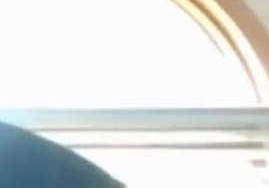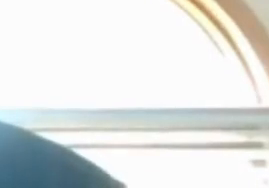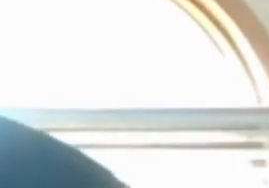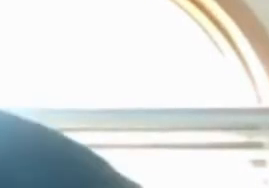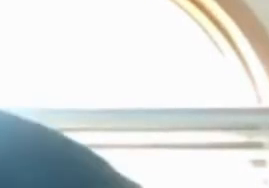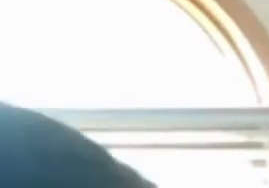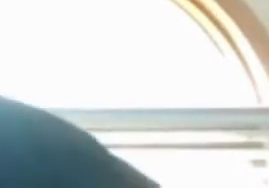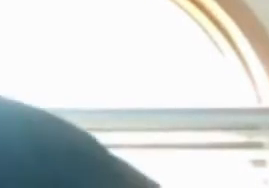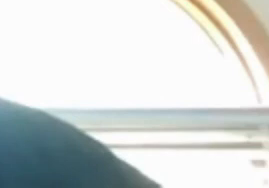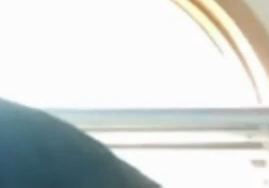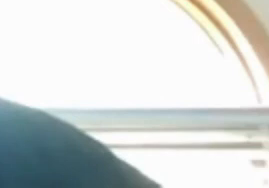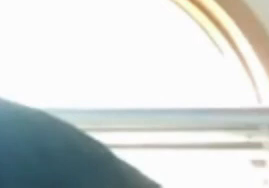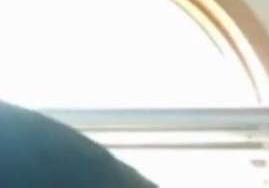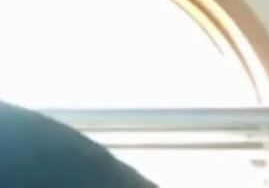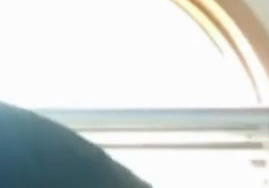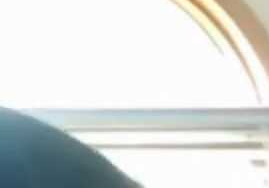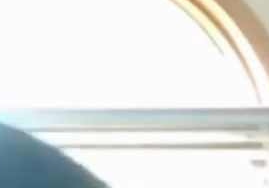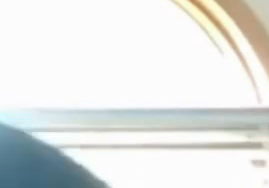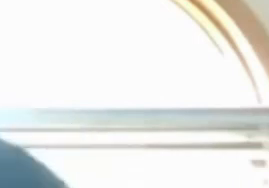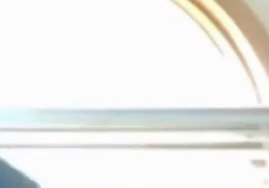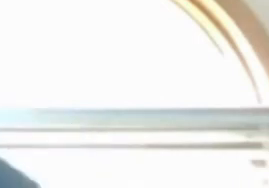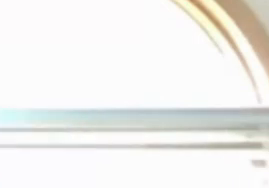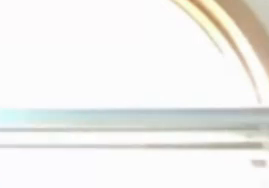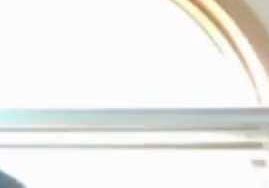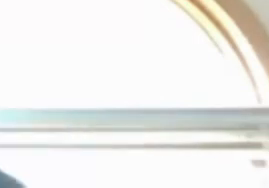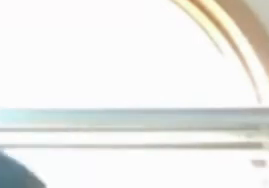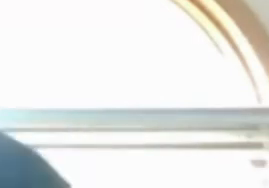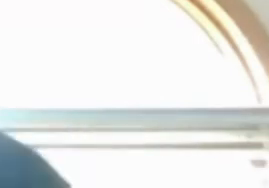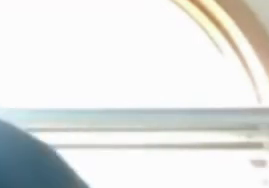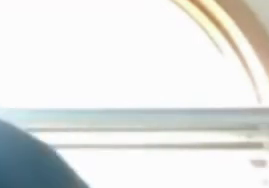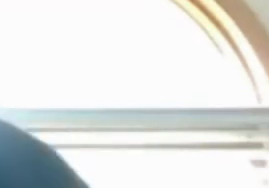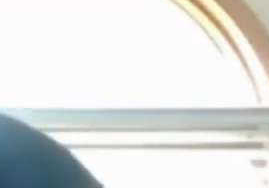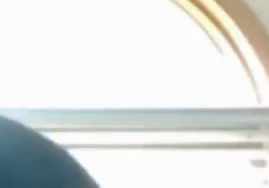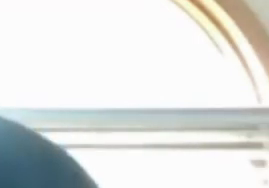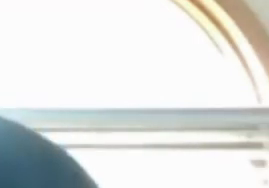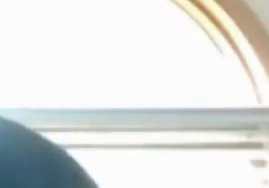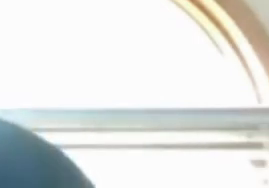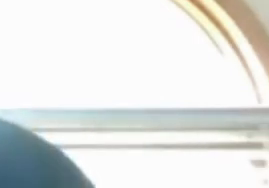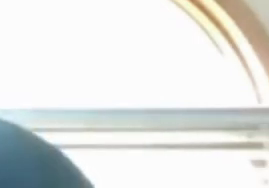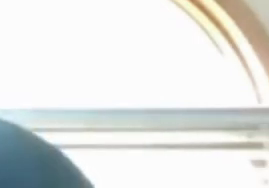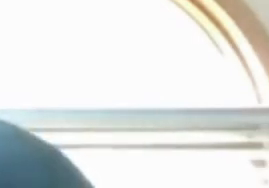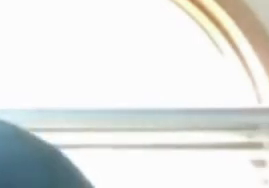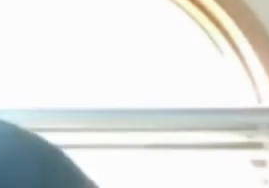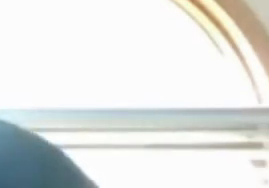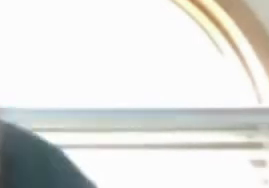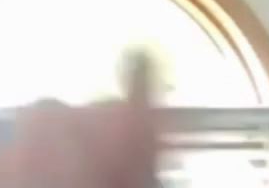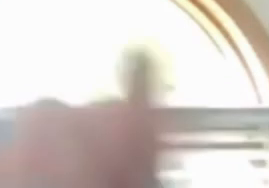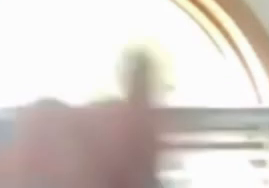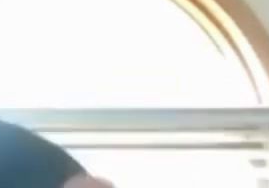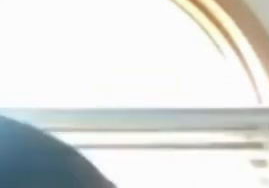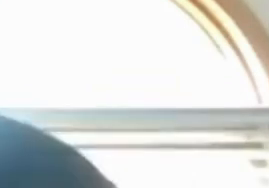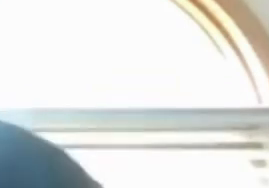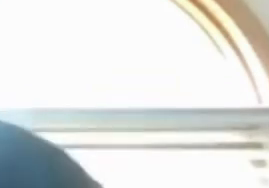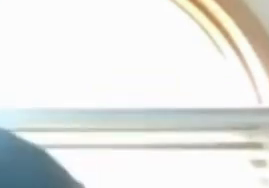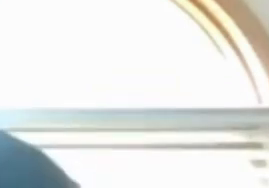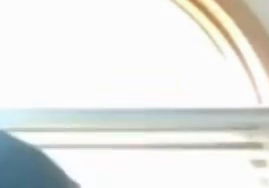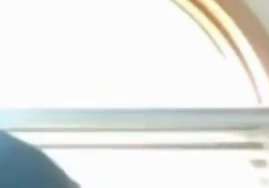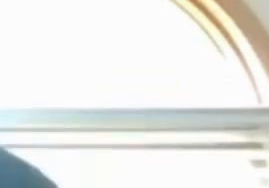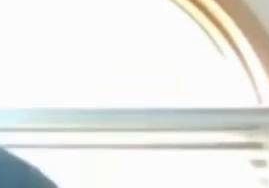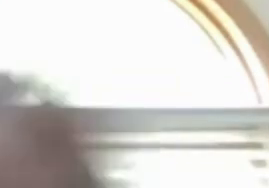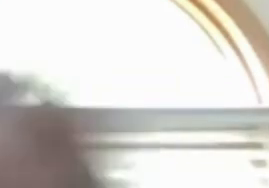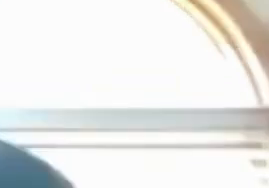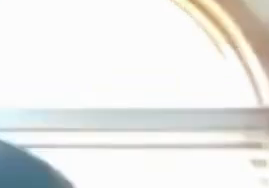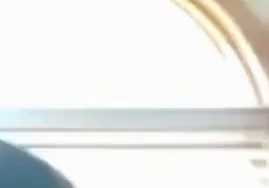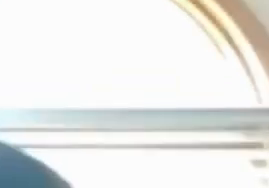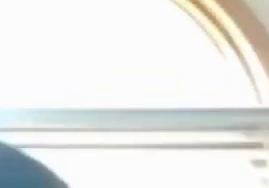We're going to get into how to make sure that all children, including children from marginalized ethnic groups, including